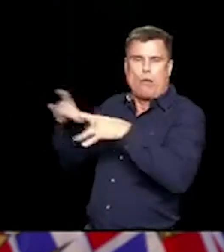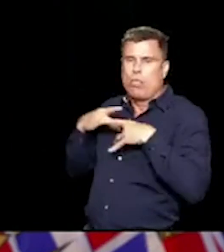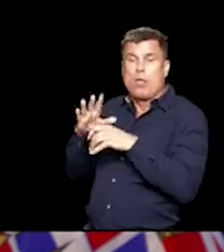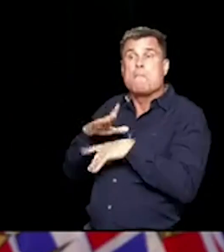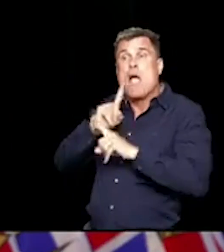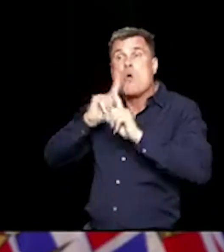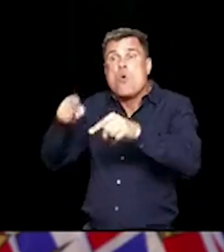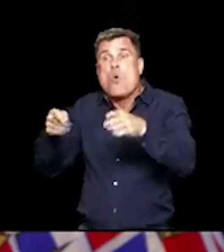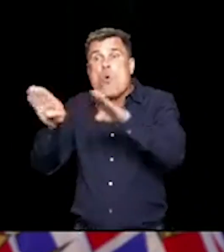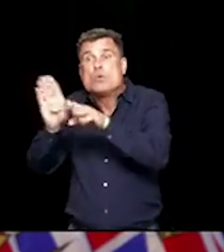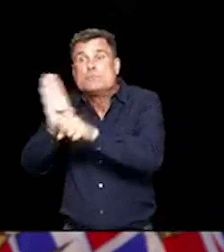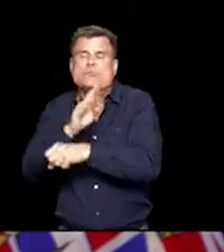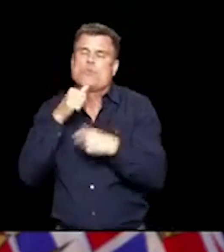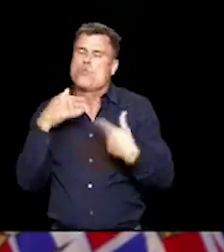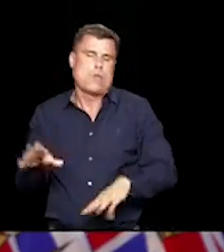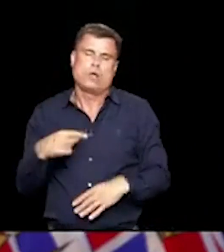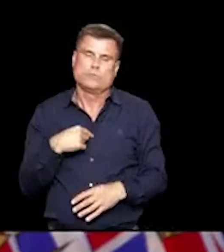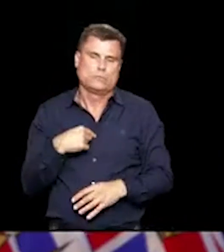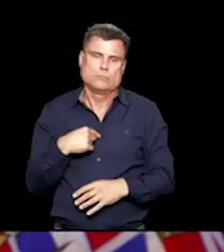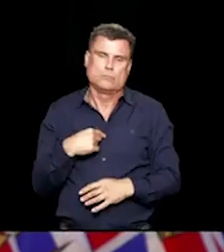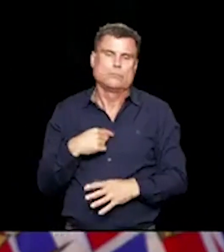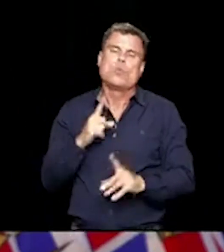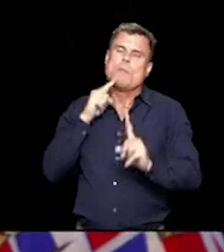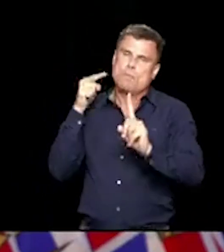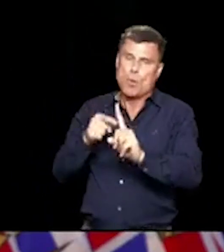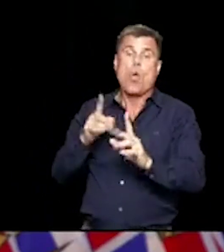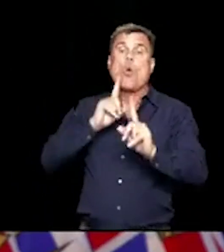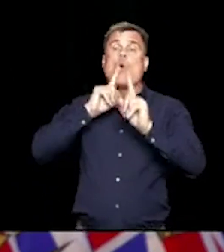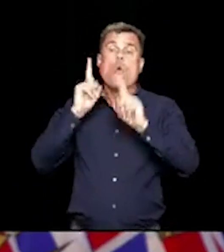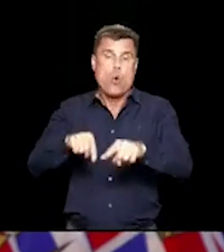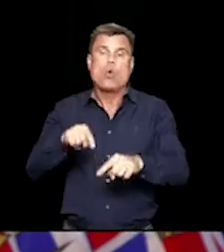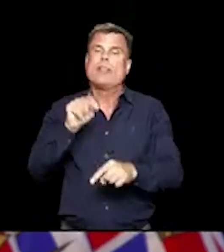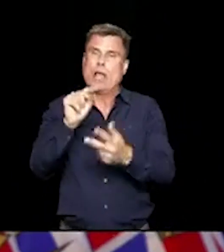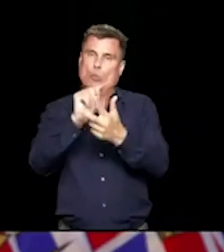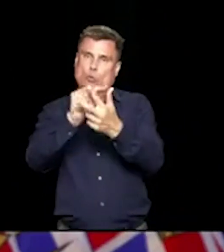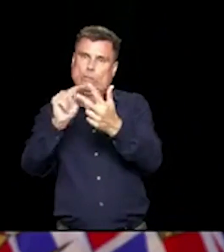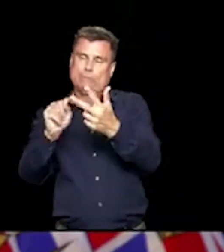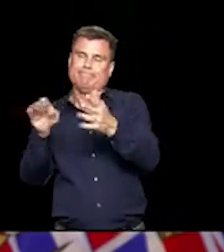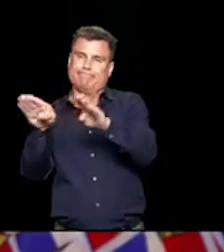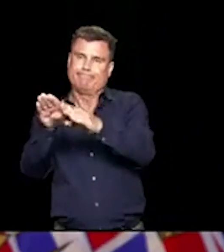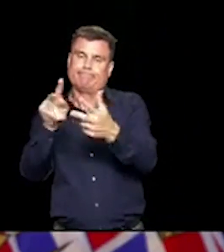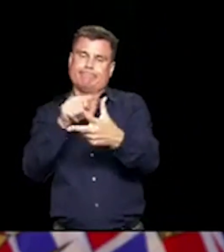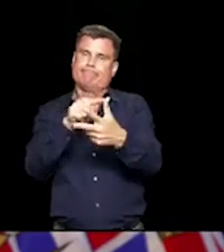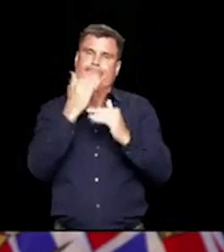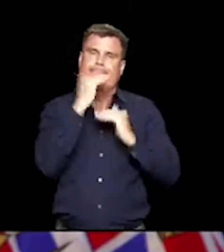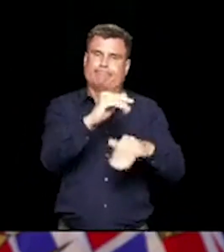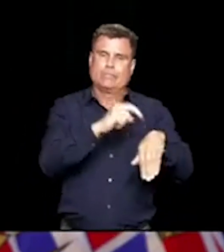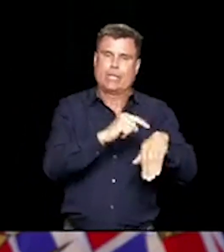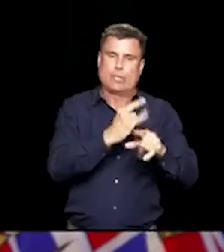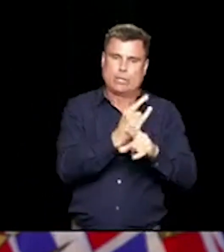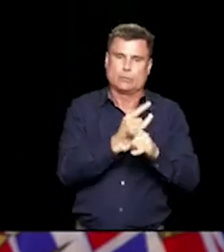it sector by sector. So that's what the orders are reflecting today, that we are looking at